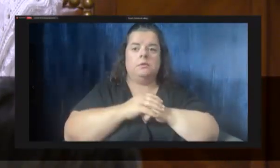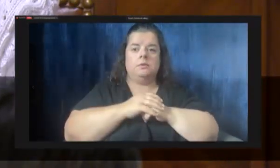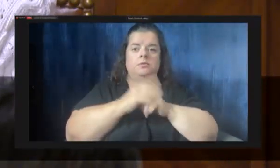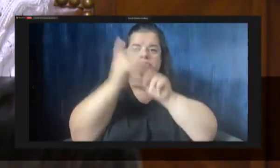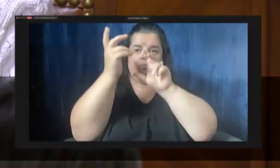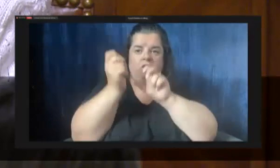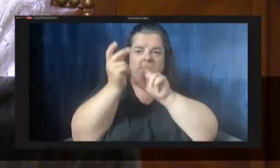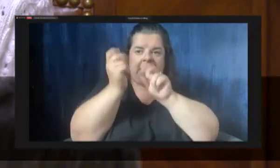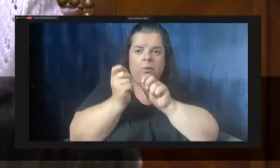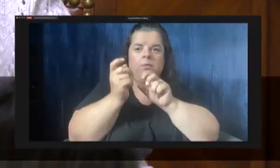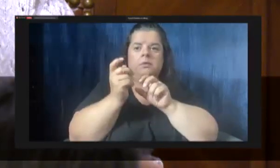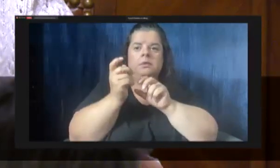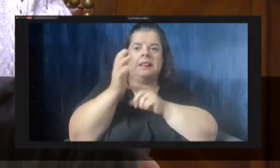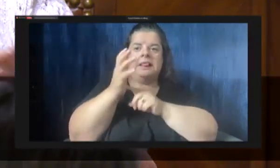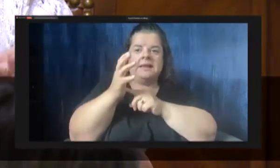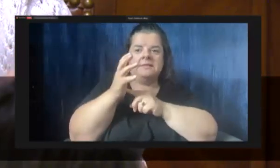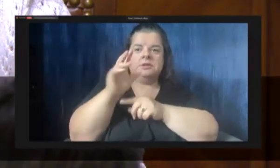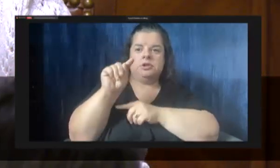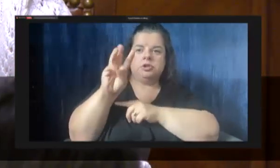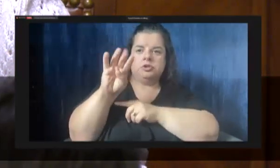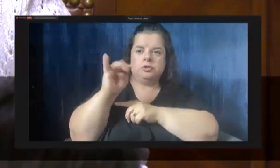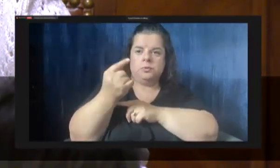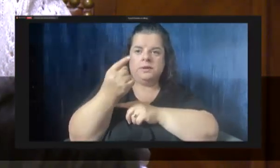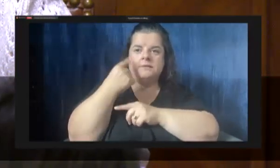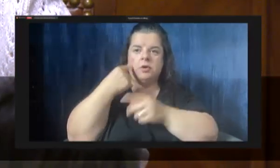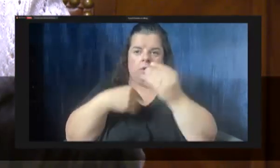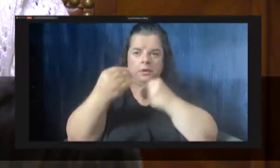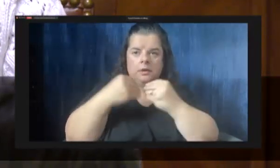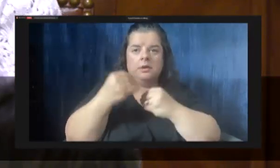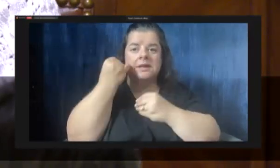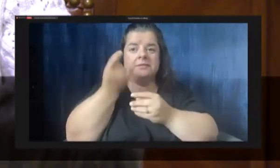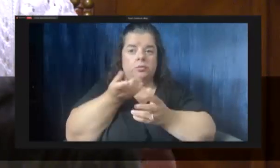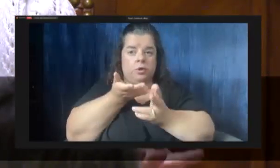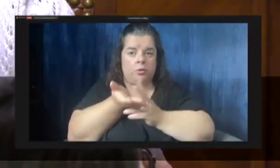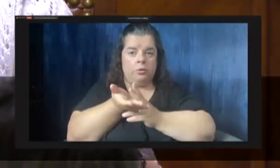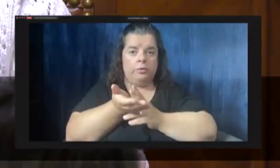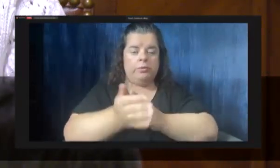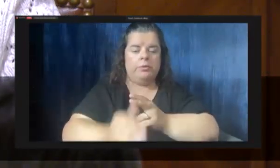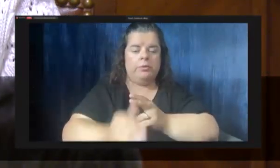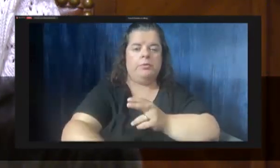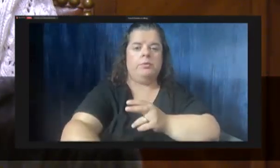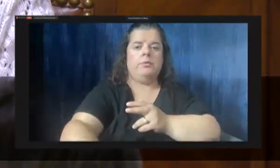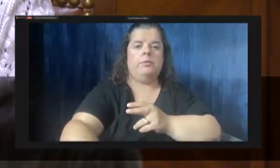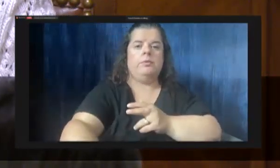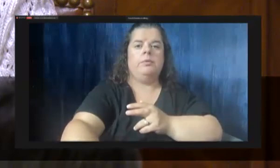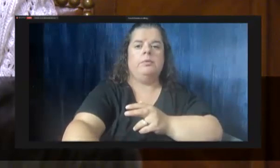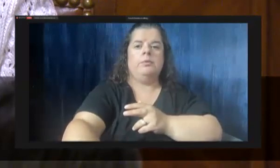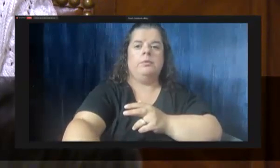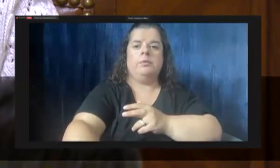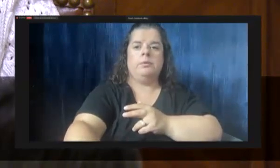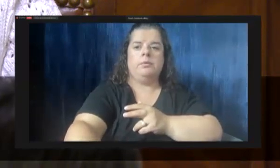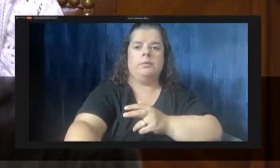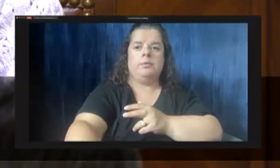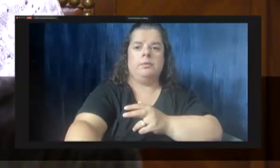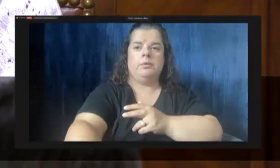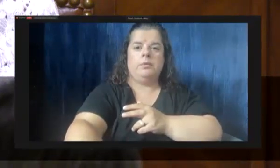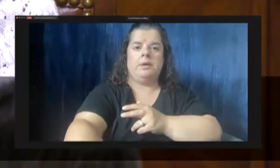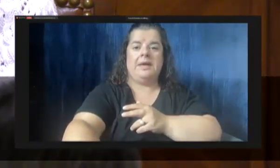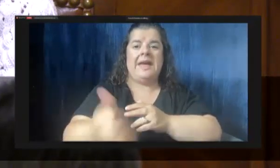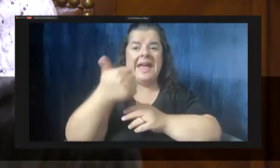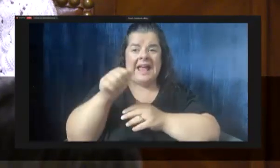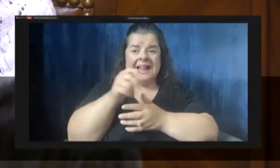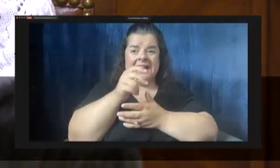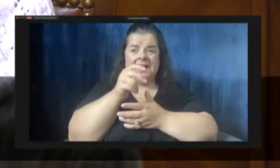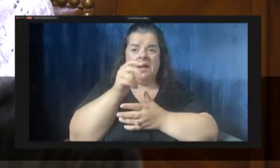and twigs and eat them. So if you go through any of our parks, especially Schenley or Riverview, there's